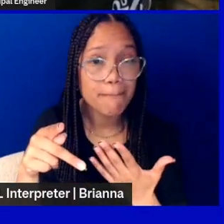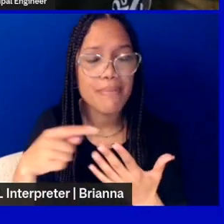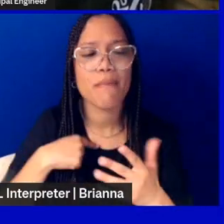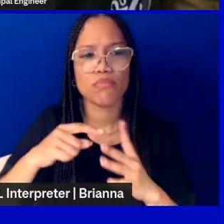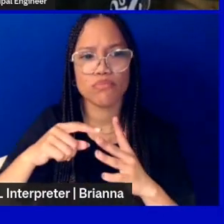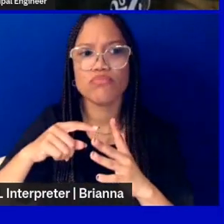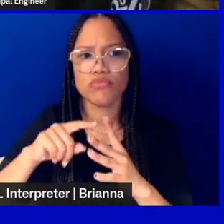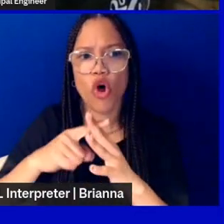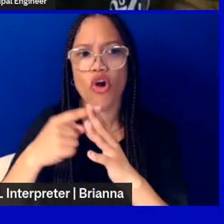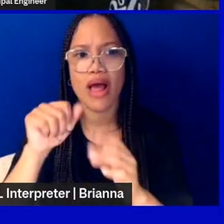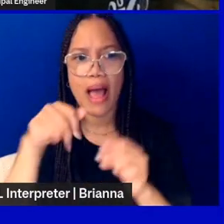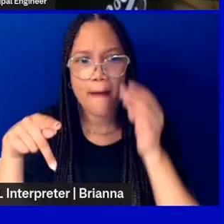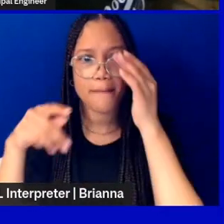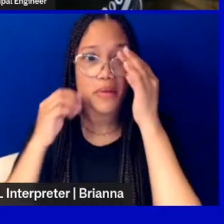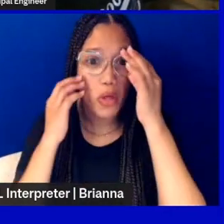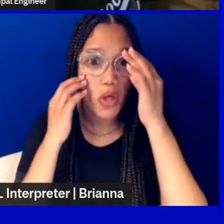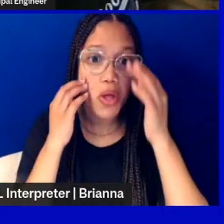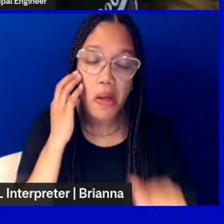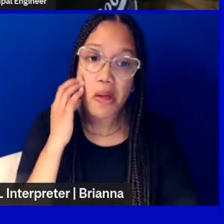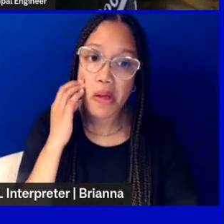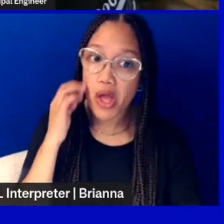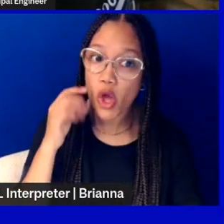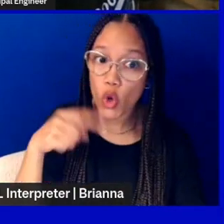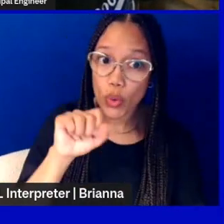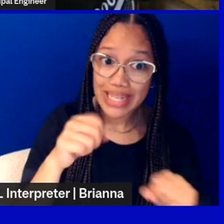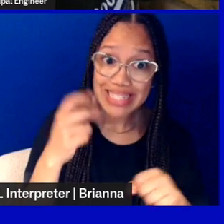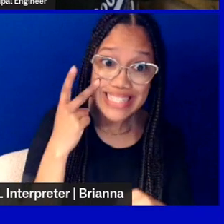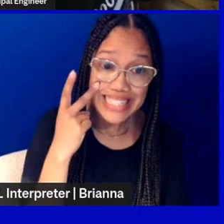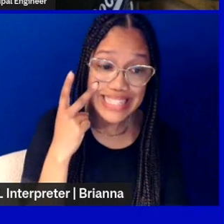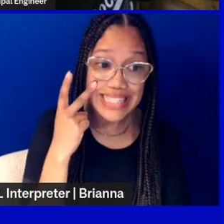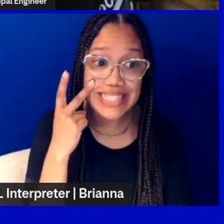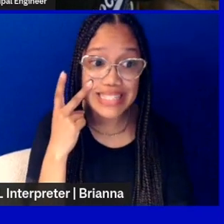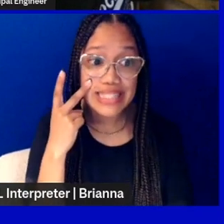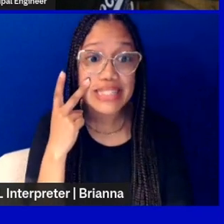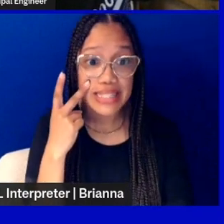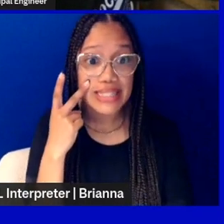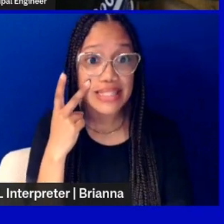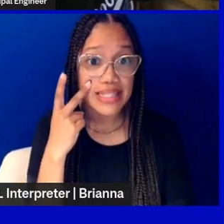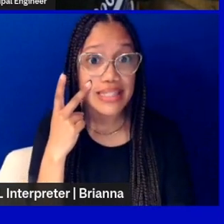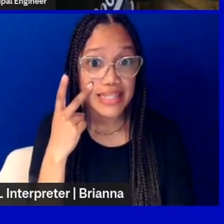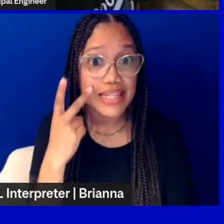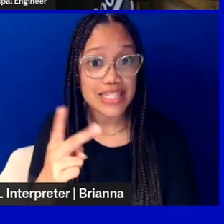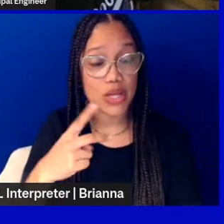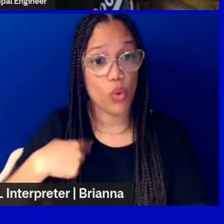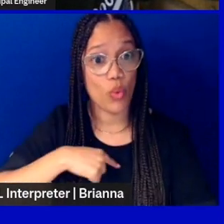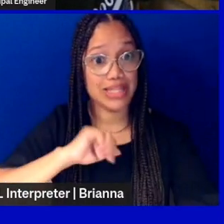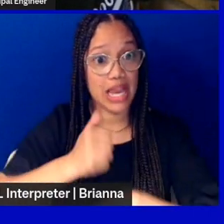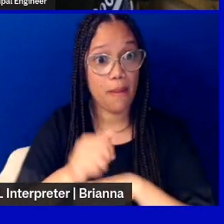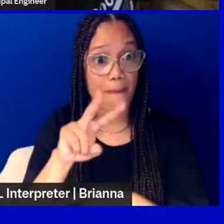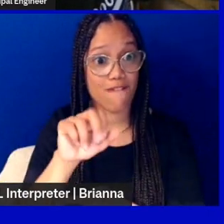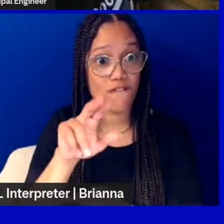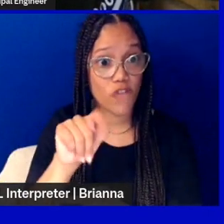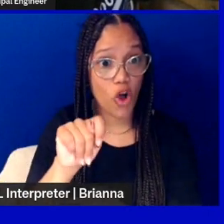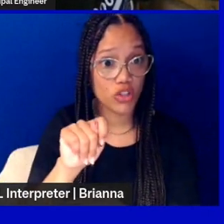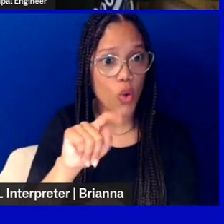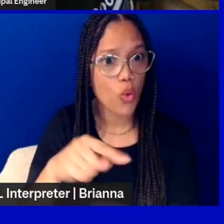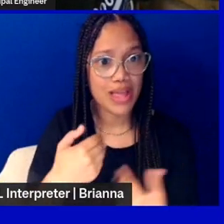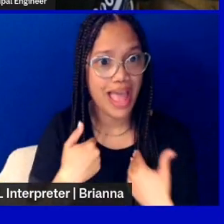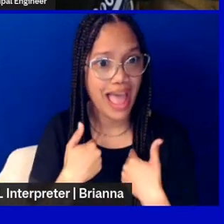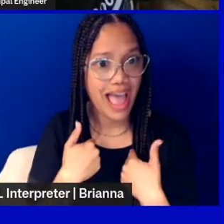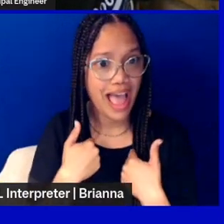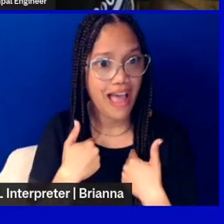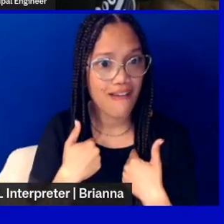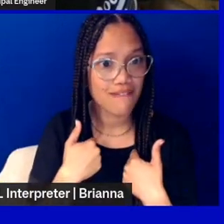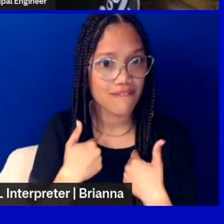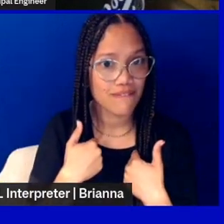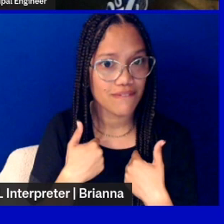application. So if you see here, like I mentioned, so when we set up this Vault, we'll only have the Vault pod and the